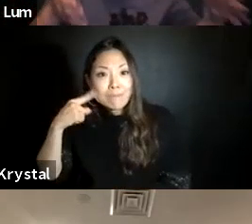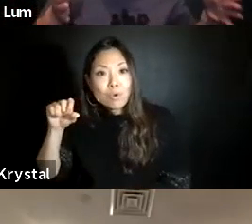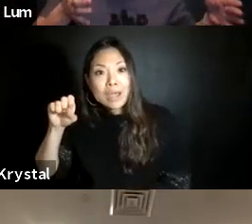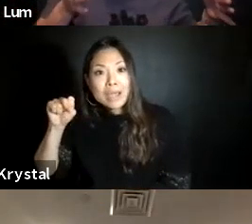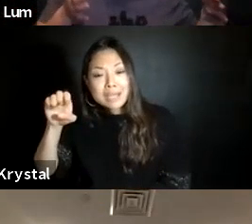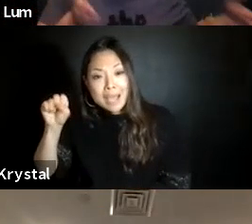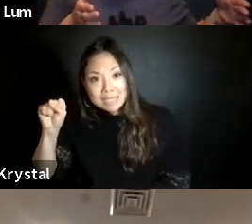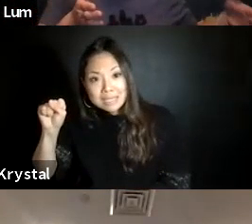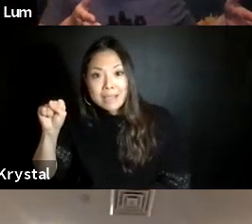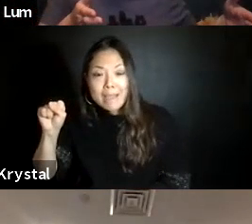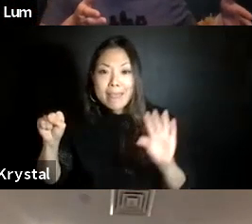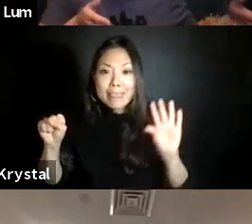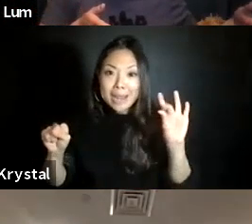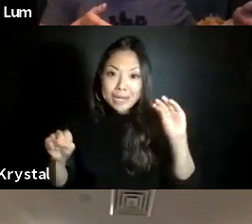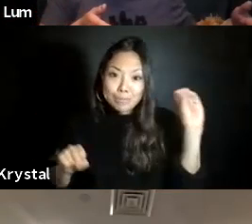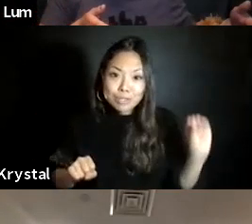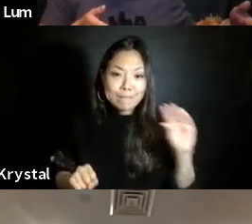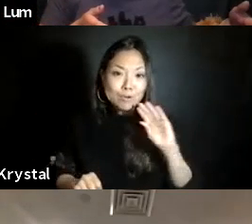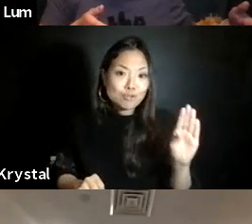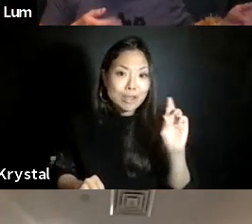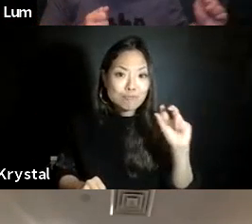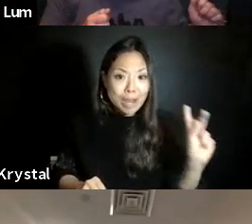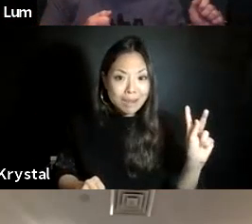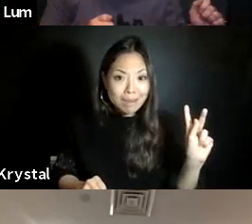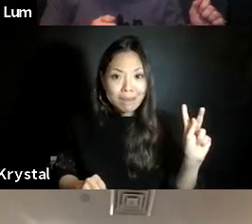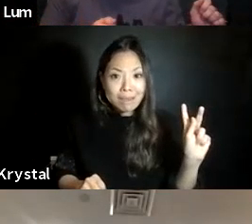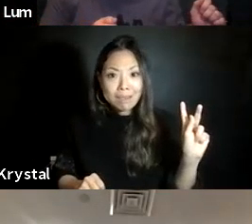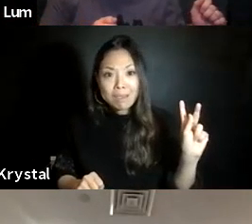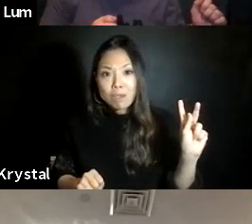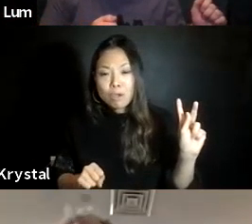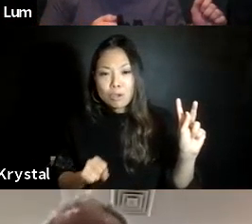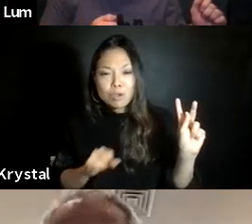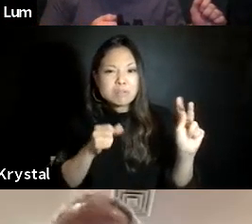considerations, and then 80% straight rank by tier?